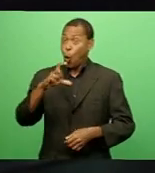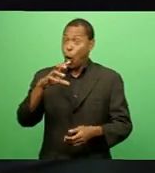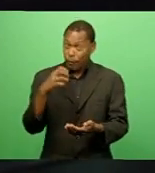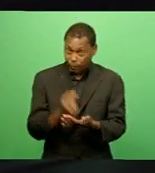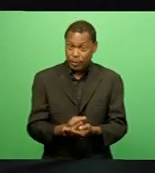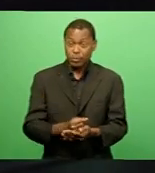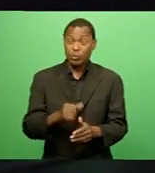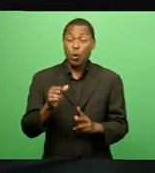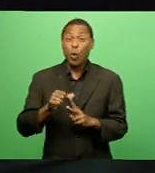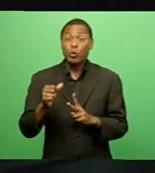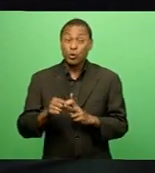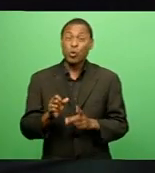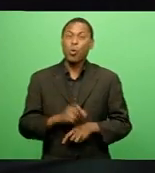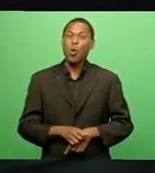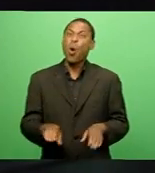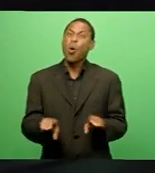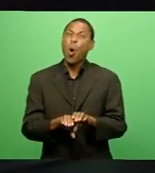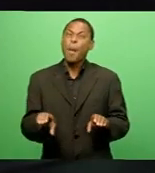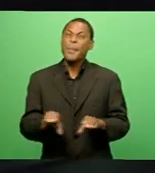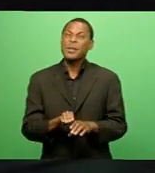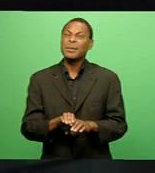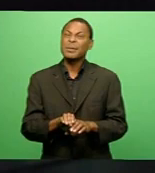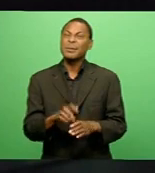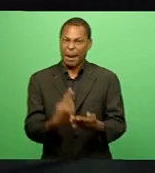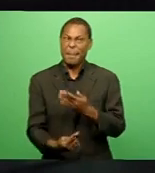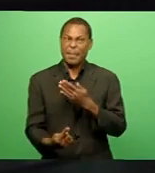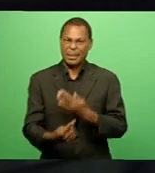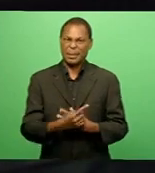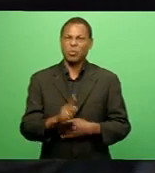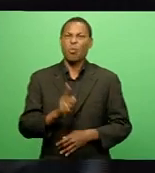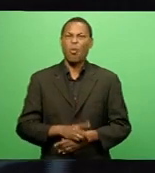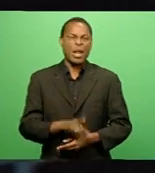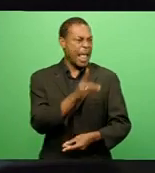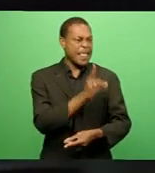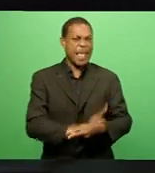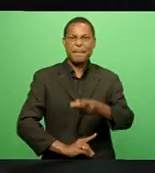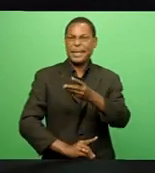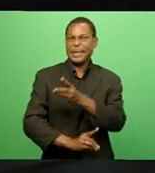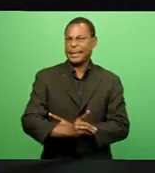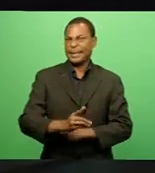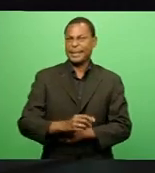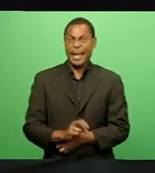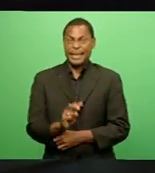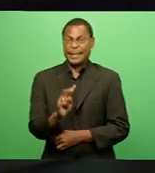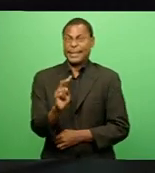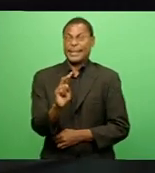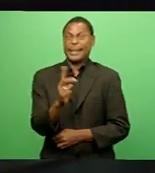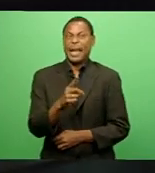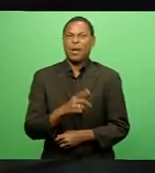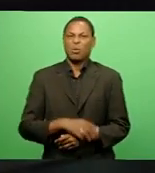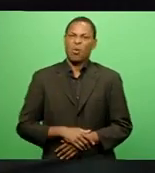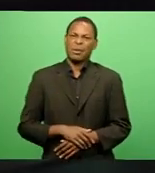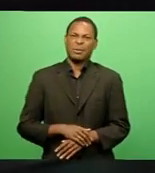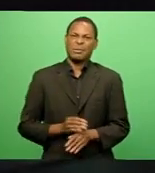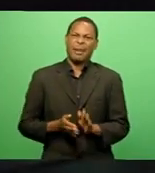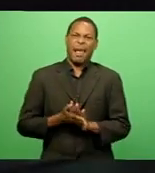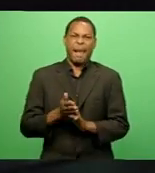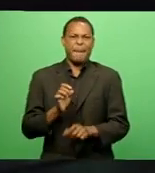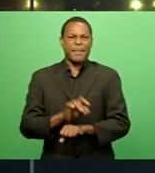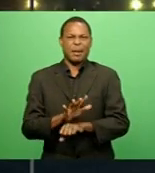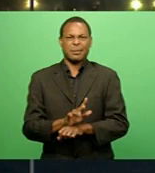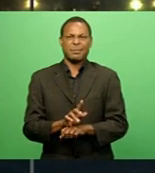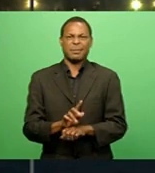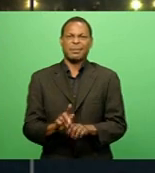common cause of kidney disease in the country is diabetes, and the second most common cause is high blood pressure. Edwin.